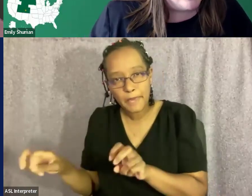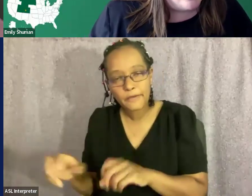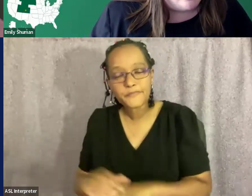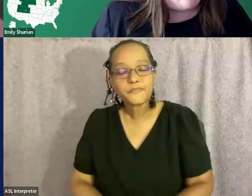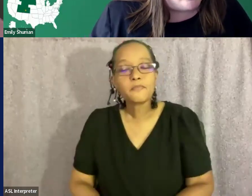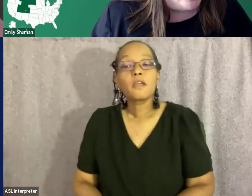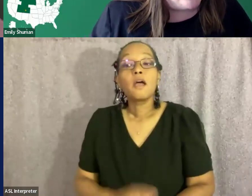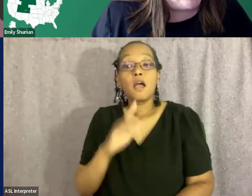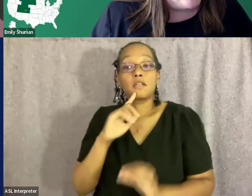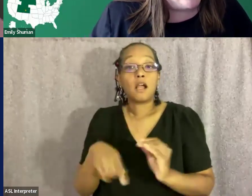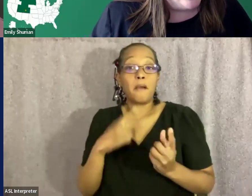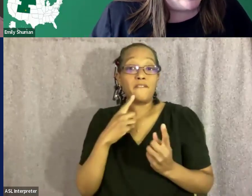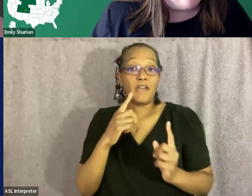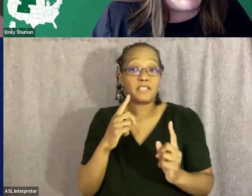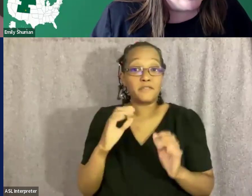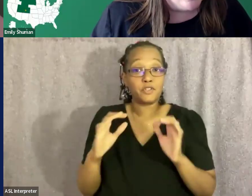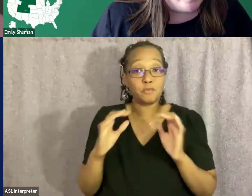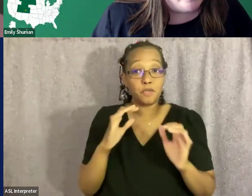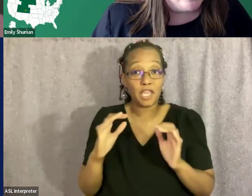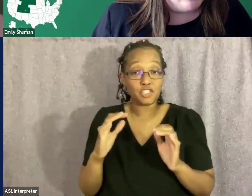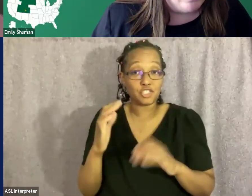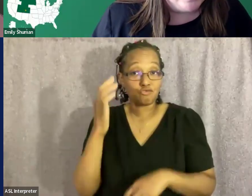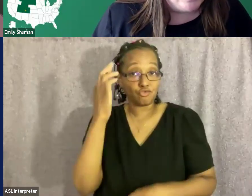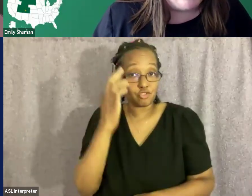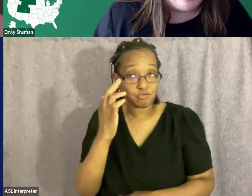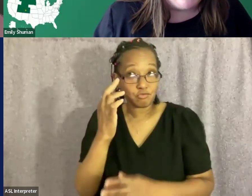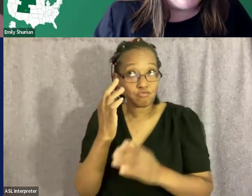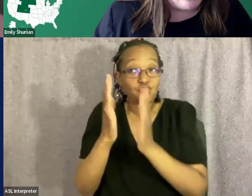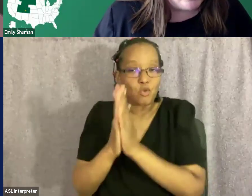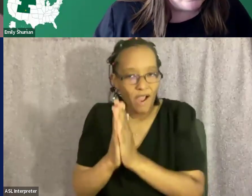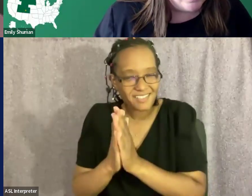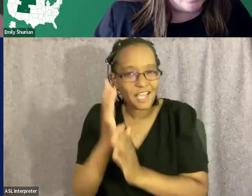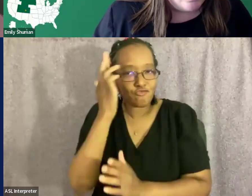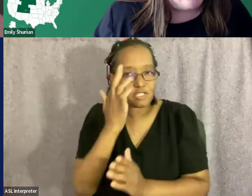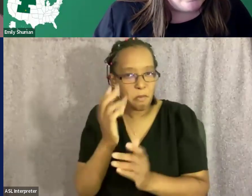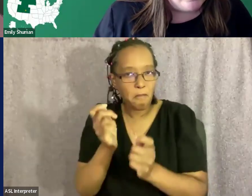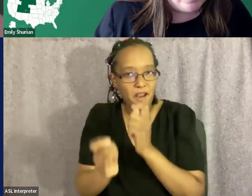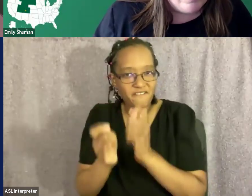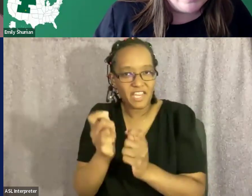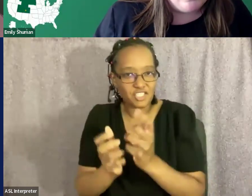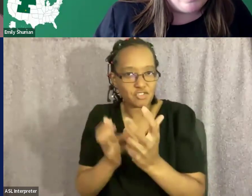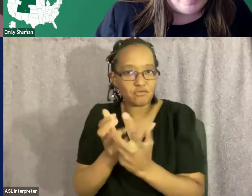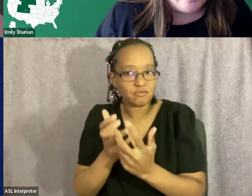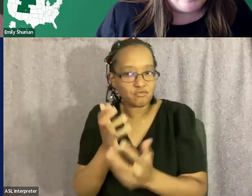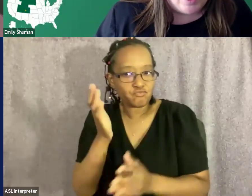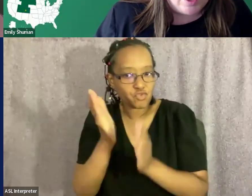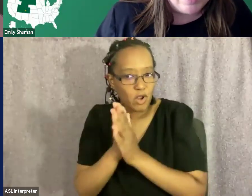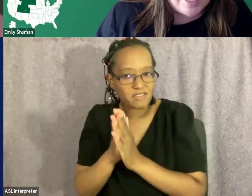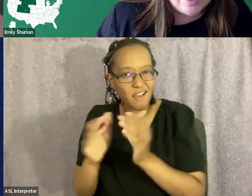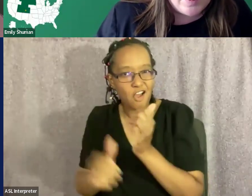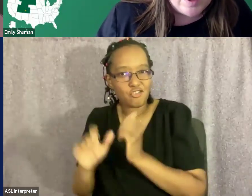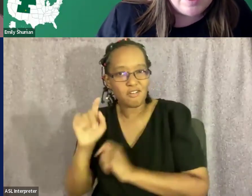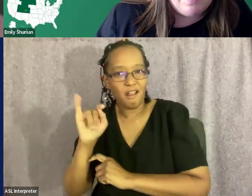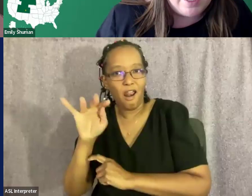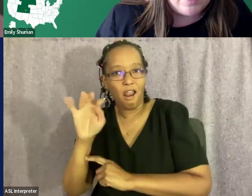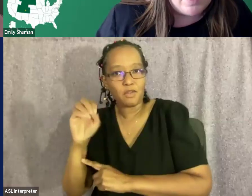communication requests and reasonable modification requests under Title II, are local governments required to